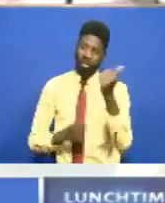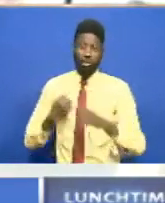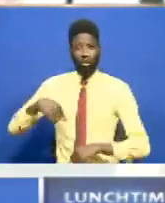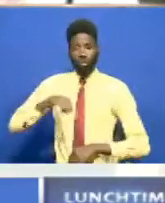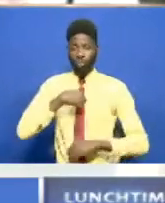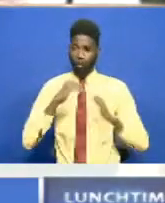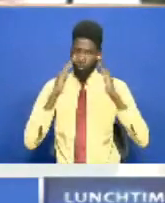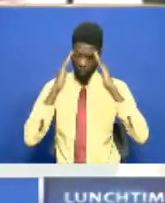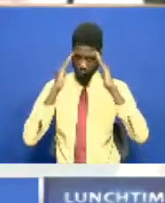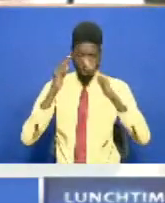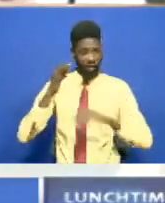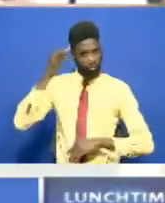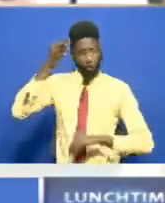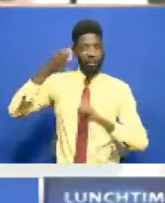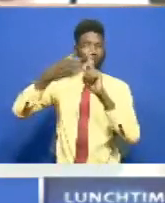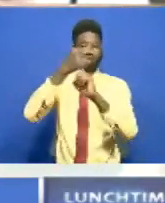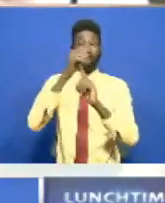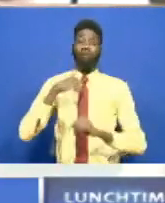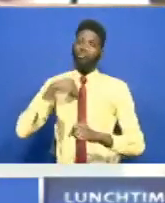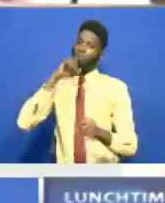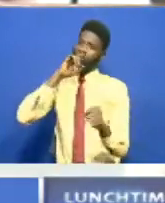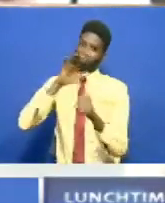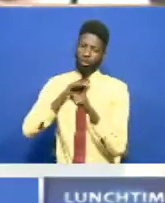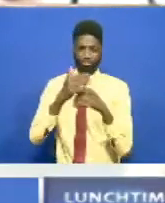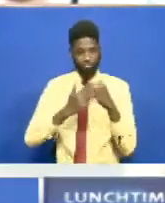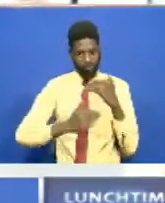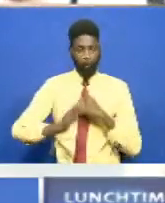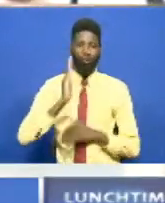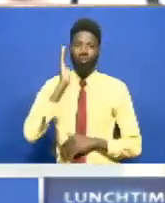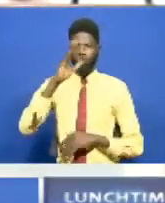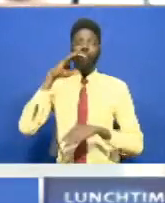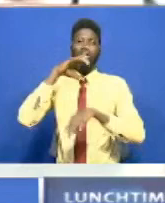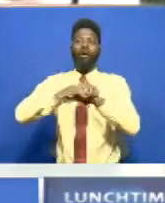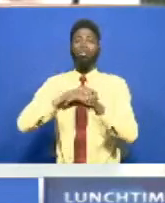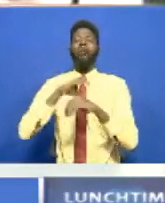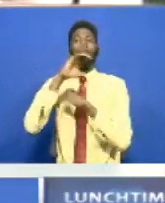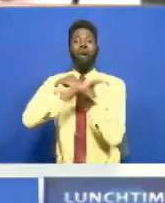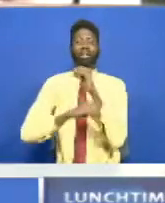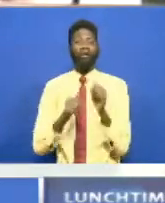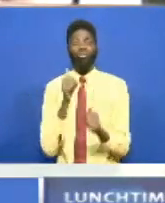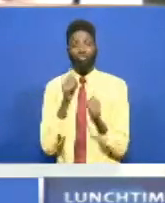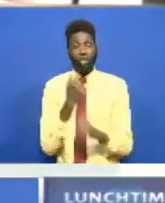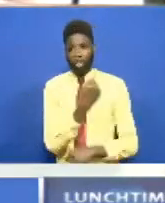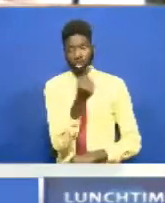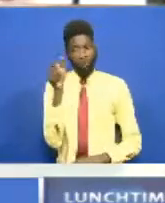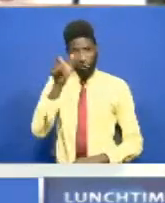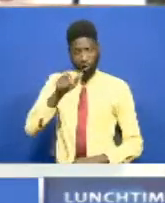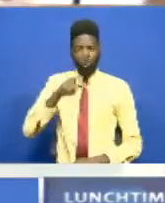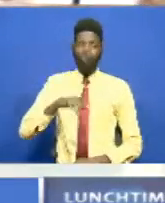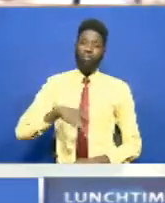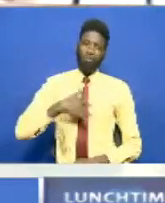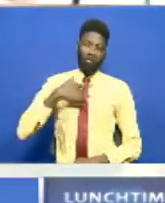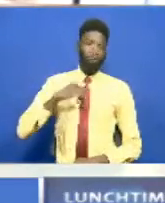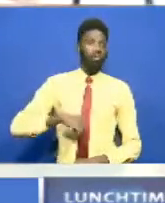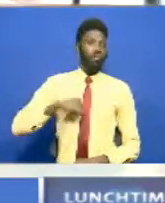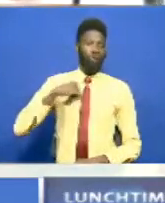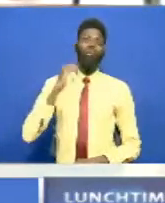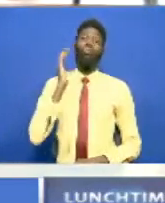mbele yetu, and I promise you we shall have a country that each one of us will be proud of, instead of dividing,